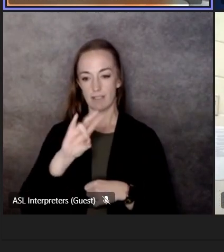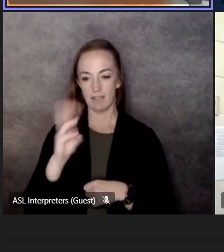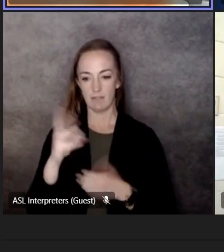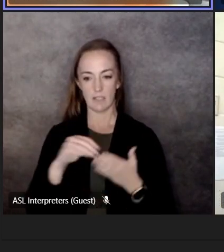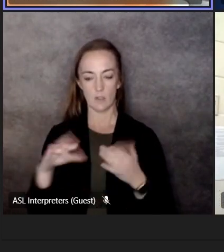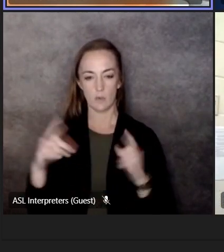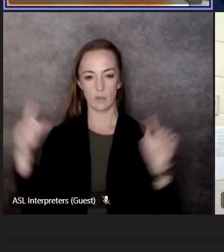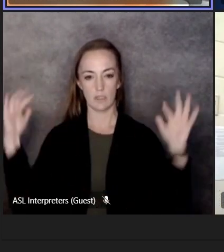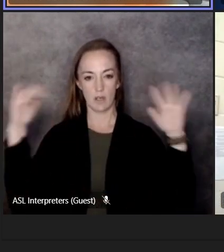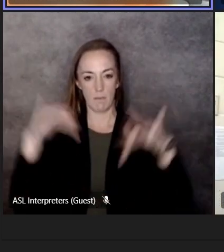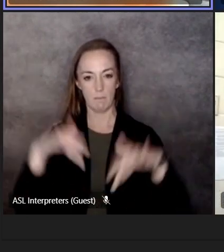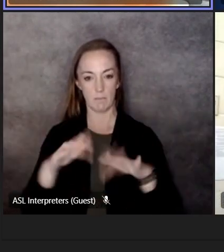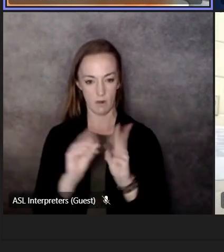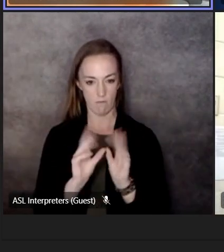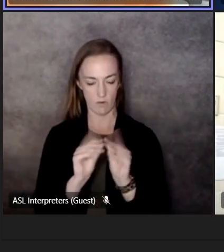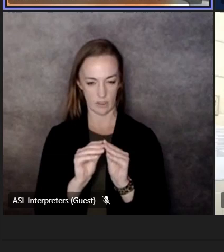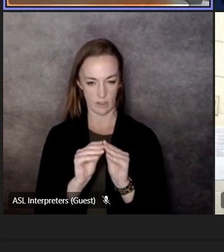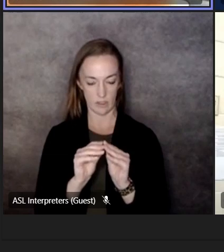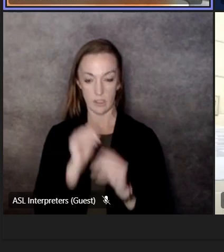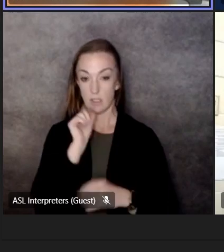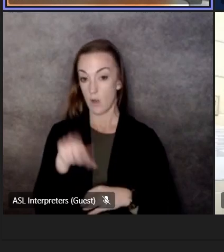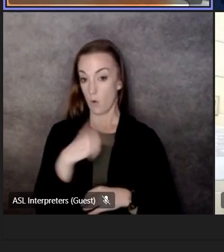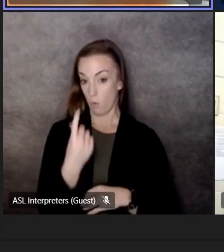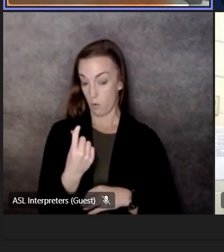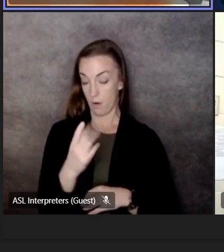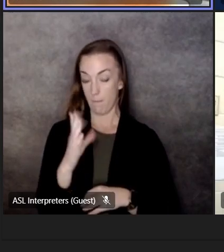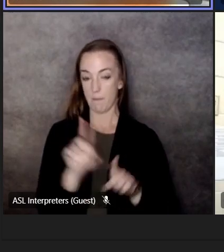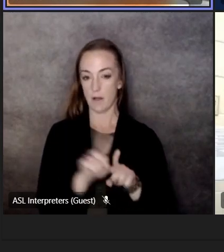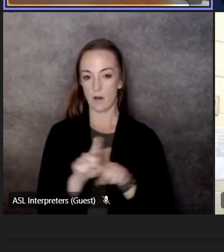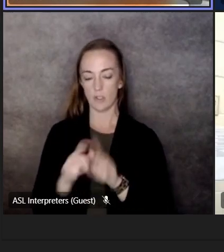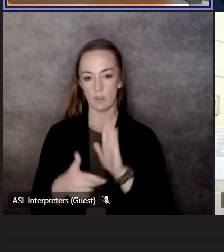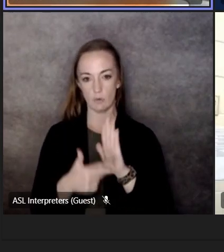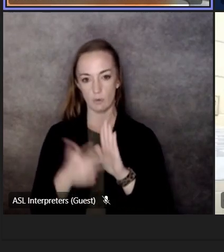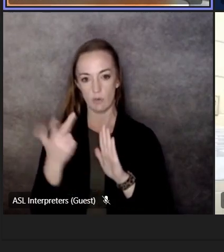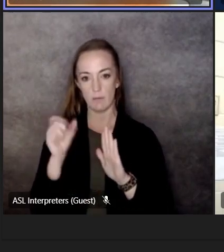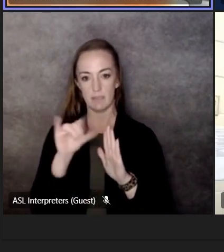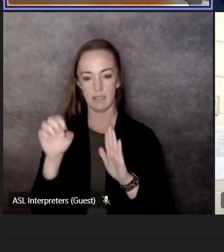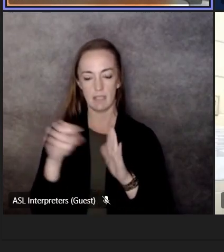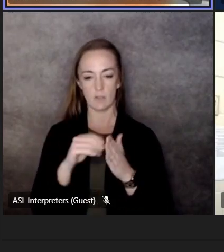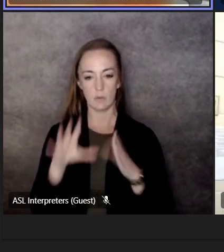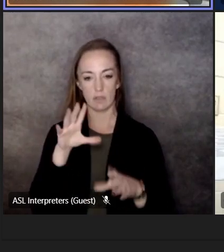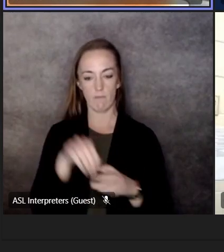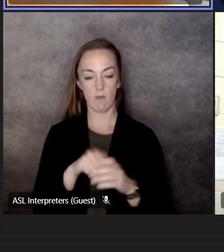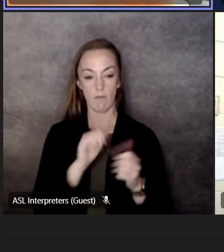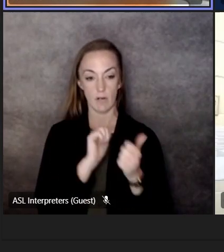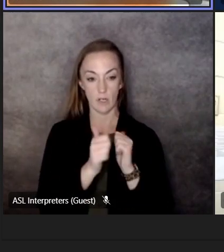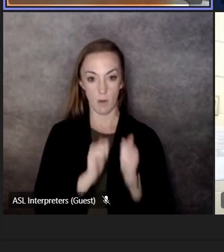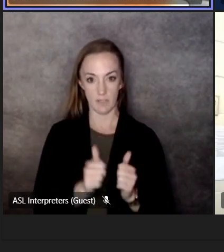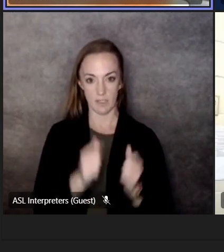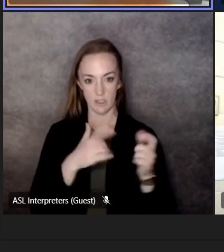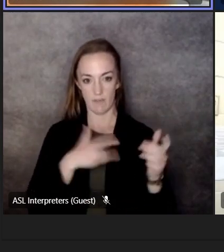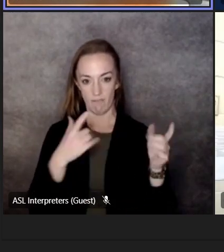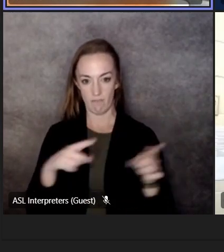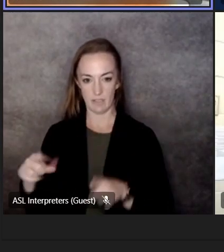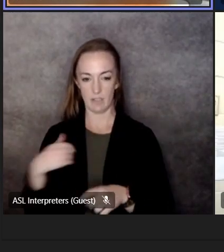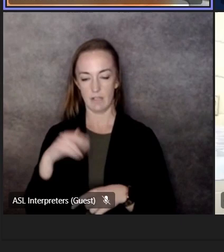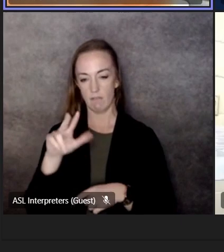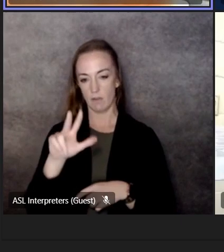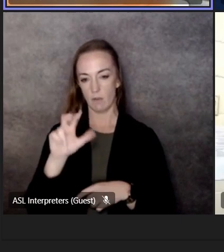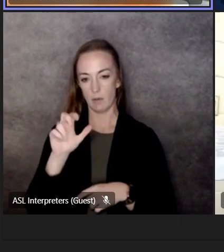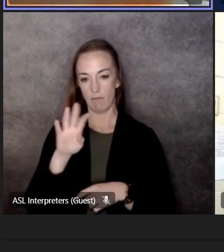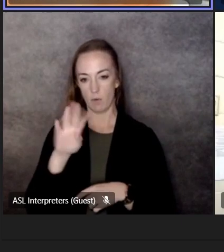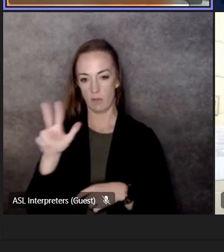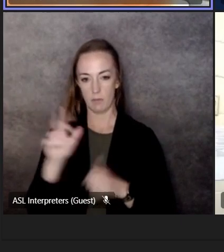the conference. Not only that, but we tripled the size of students involved in competition events, having 343